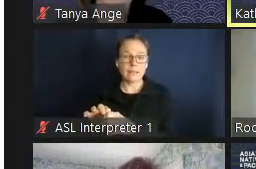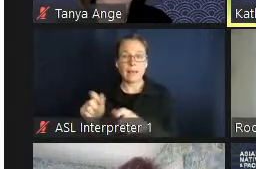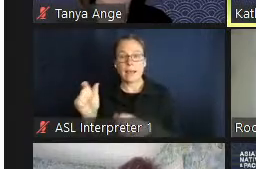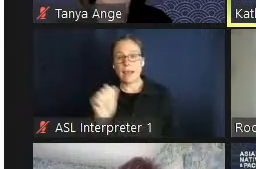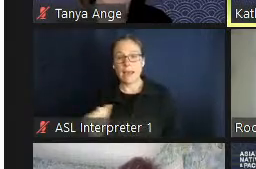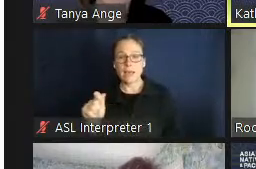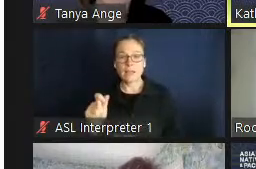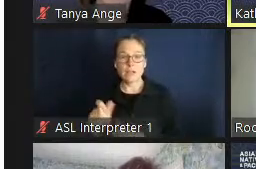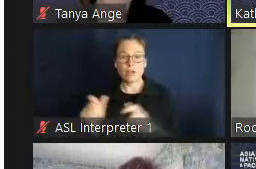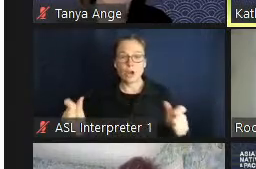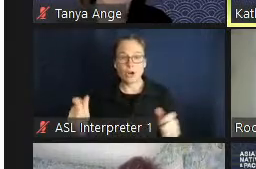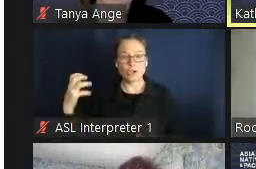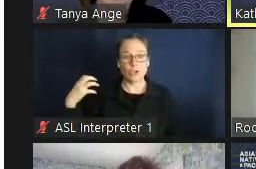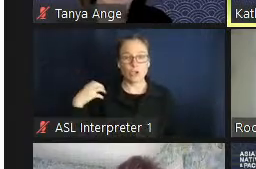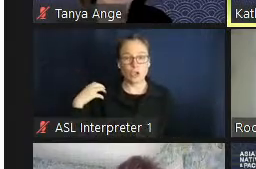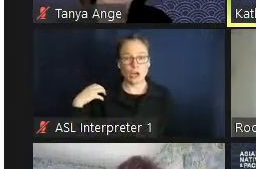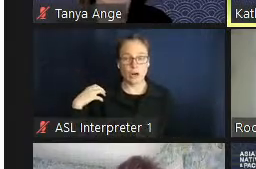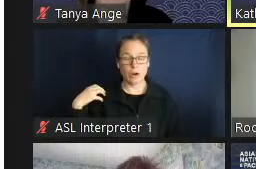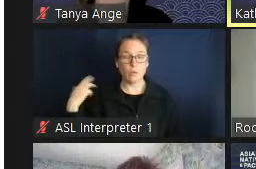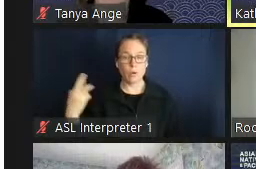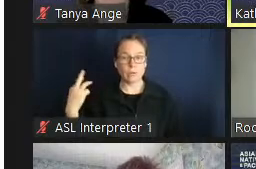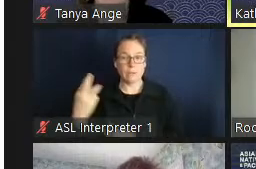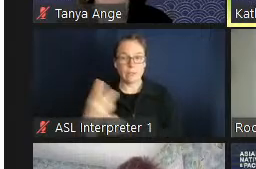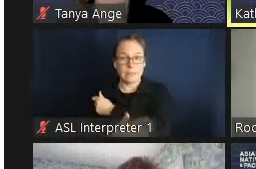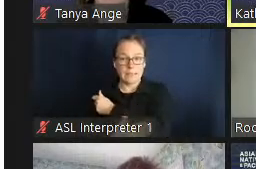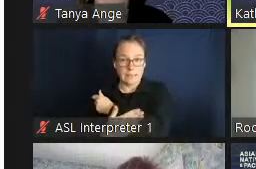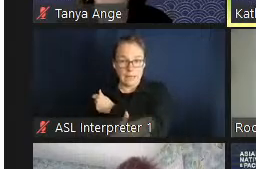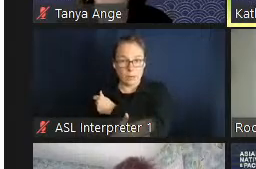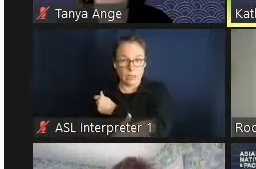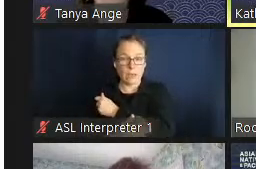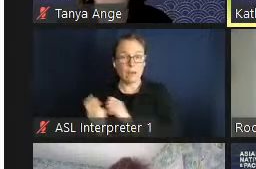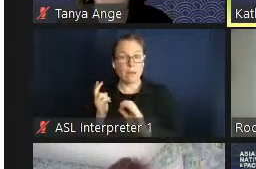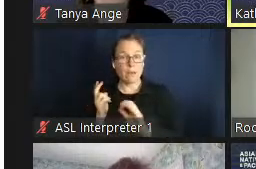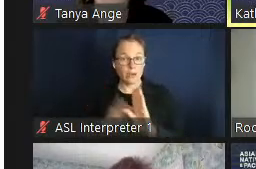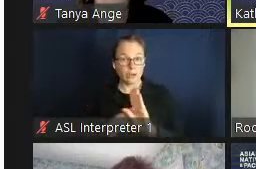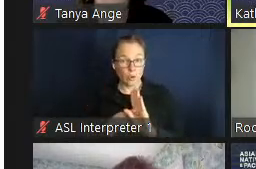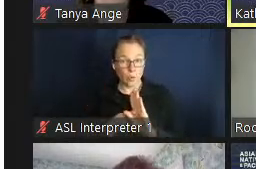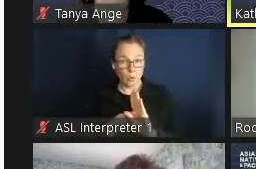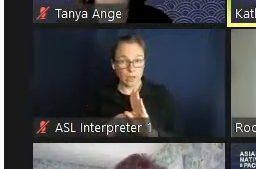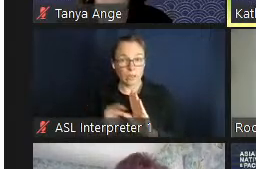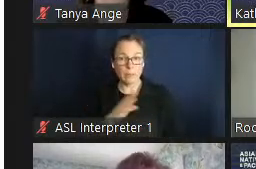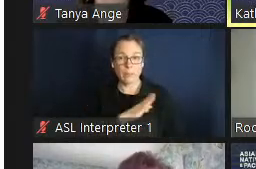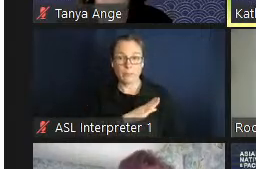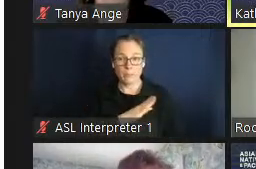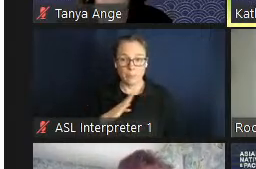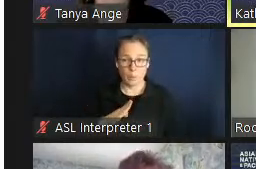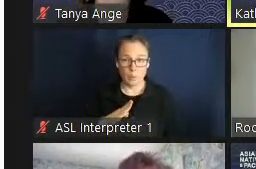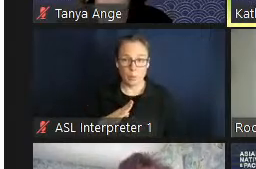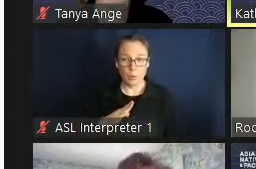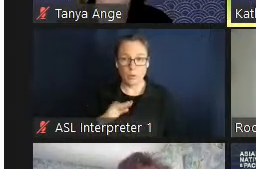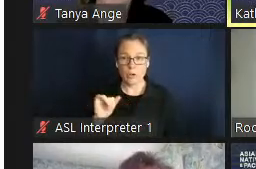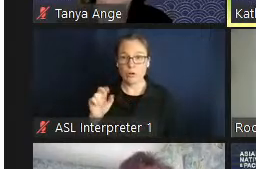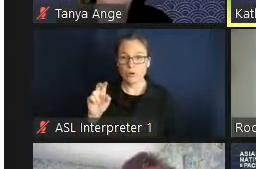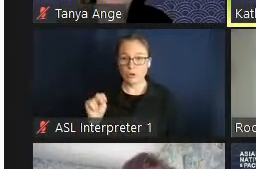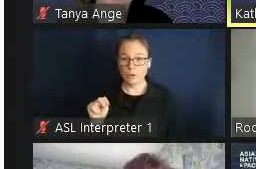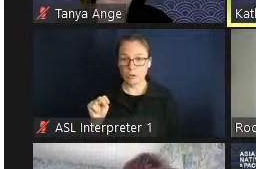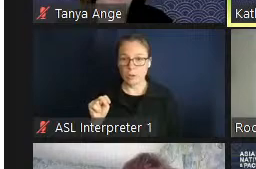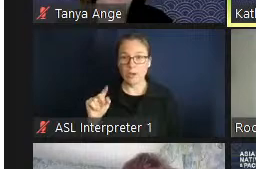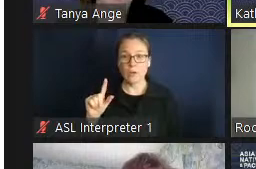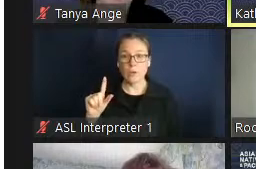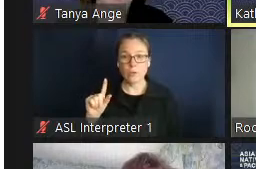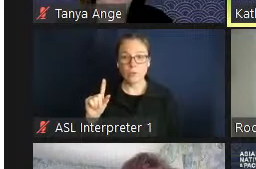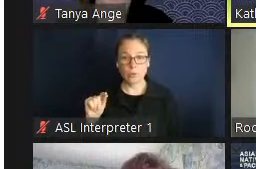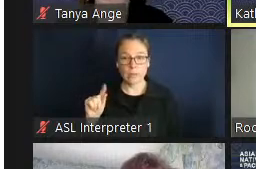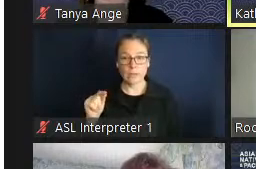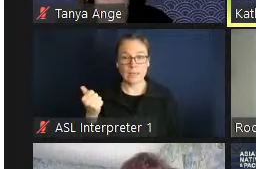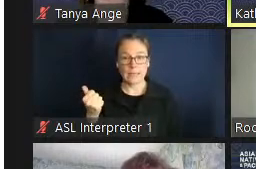of Commissioners. I started my service on the board in January of